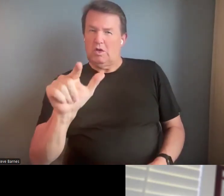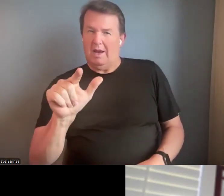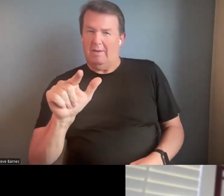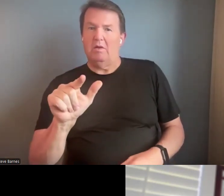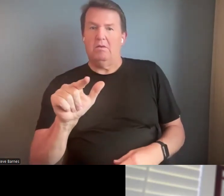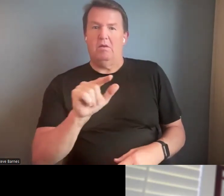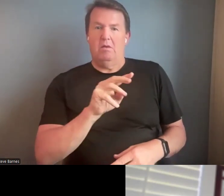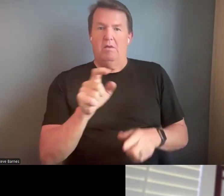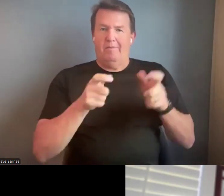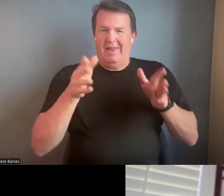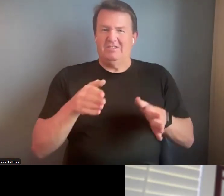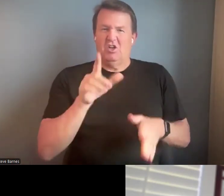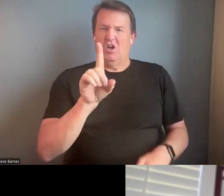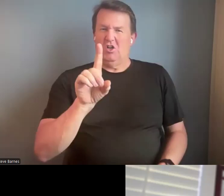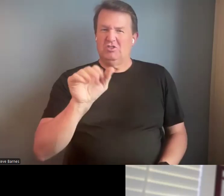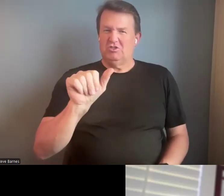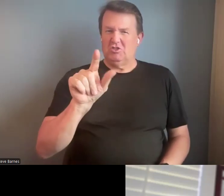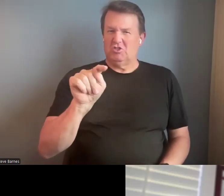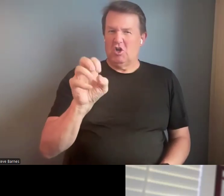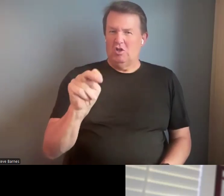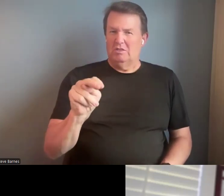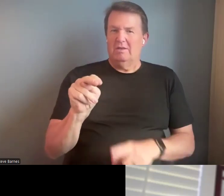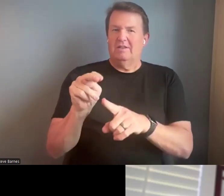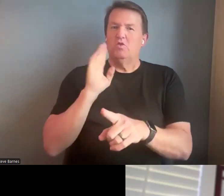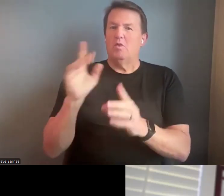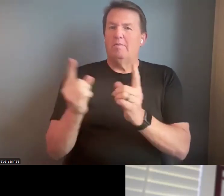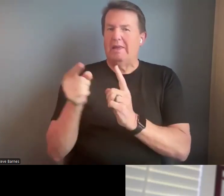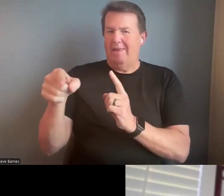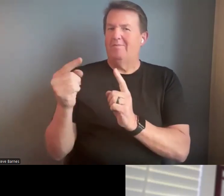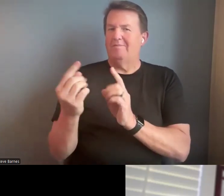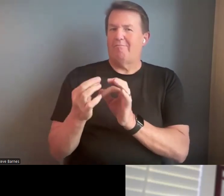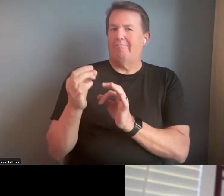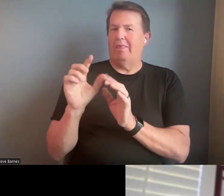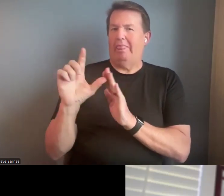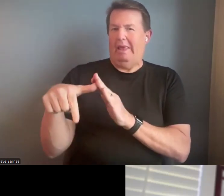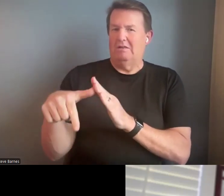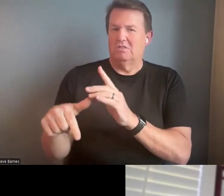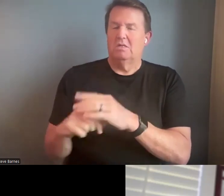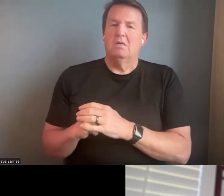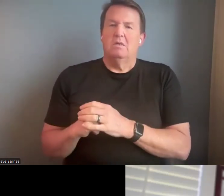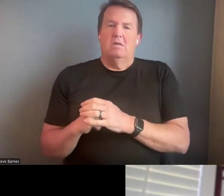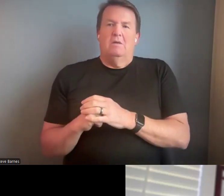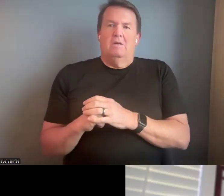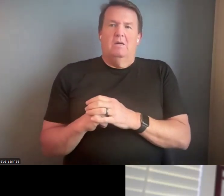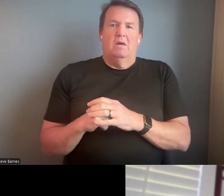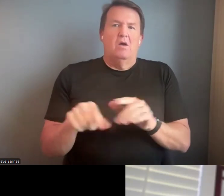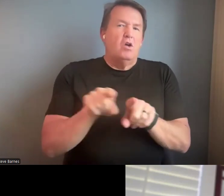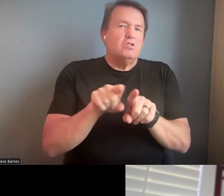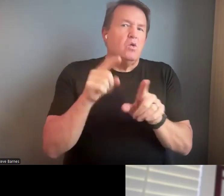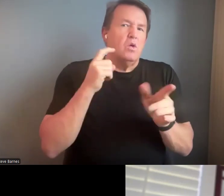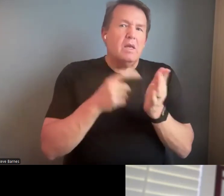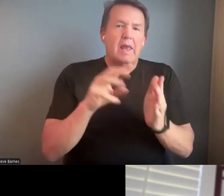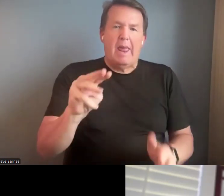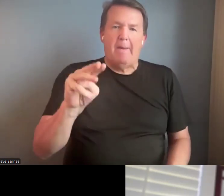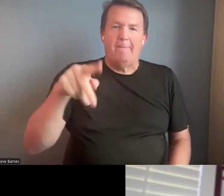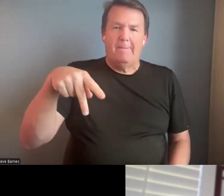we look forward to having you meet him in the future. Finally, I wanted to acknowledge our